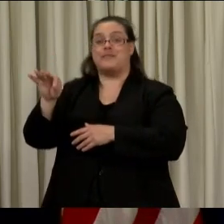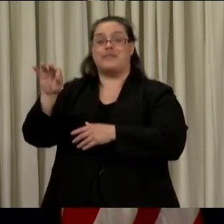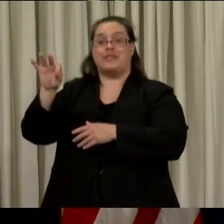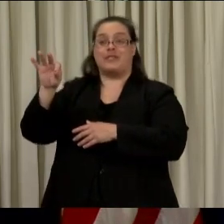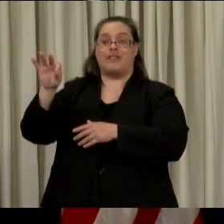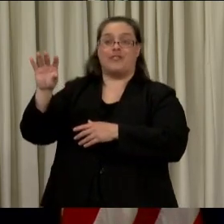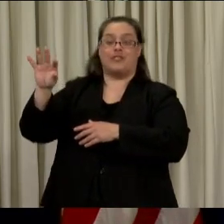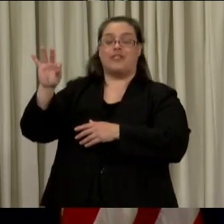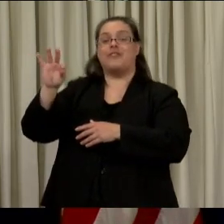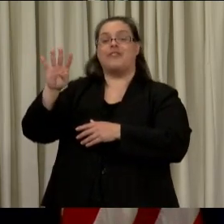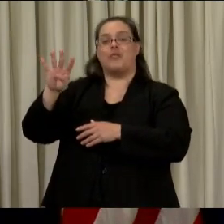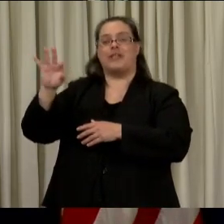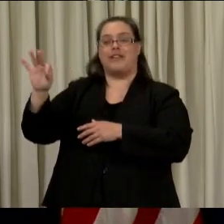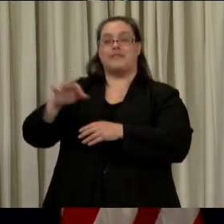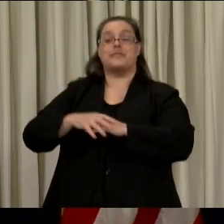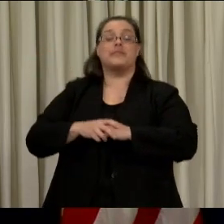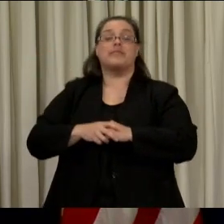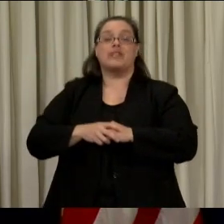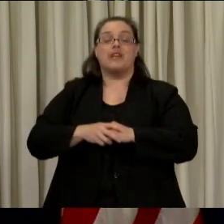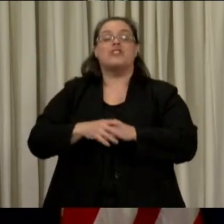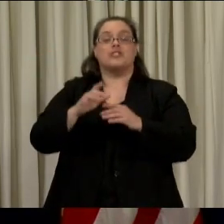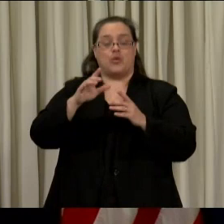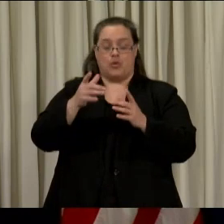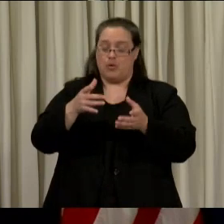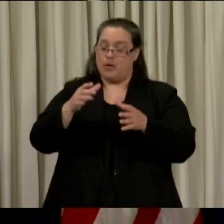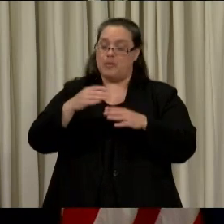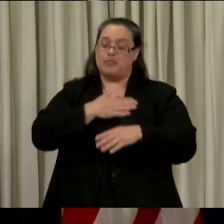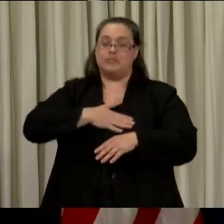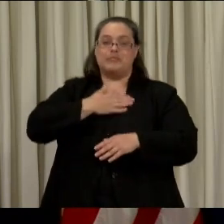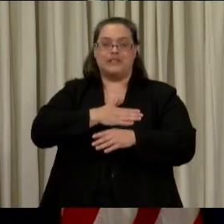social distancing, go out for essential groceries or